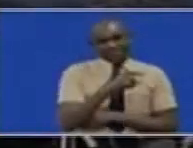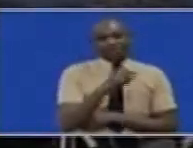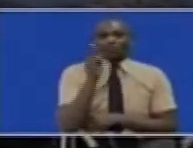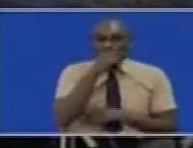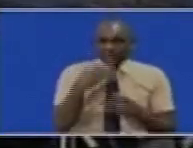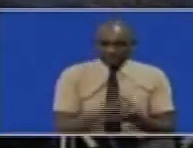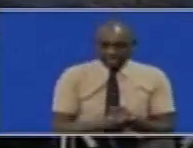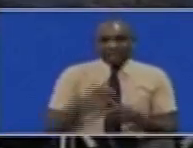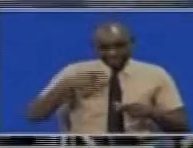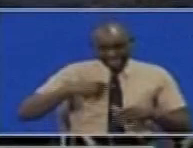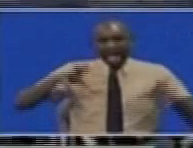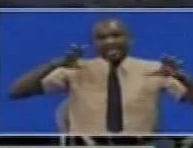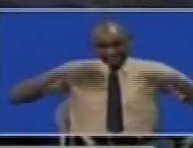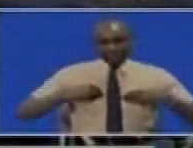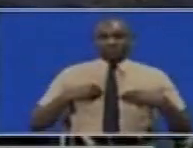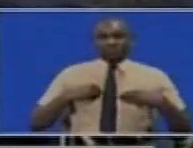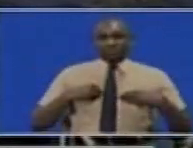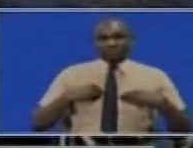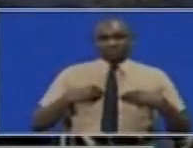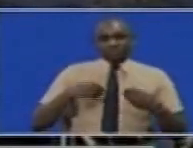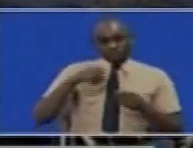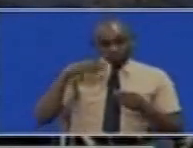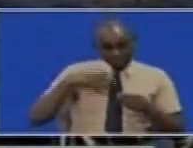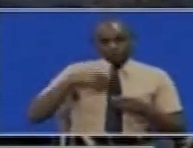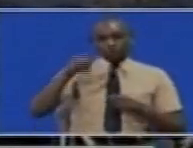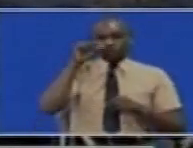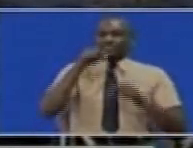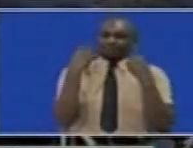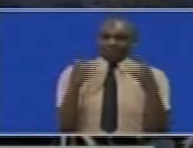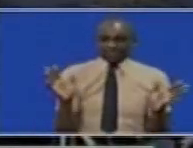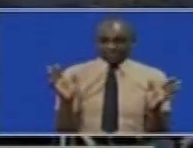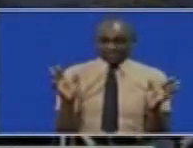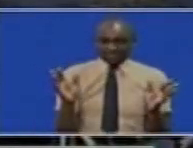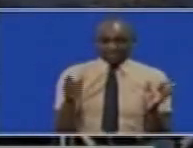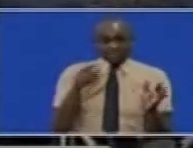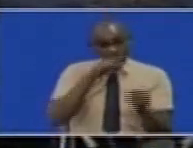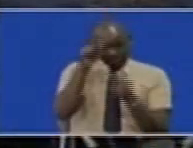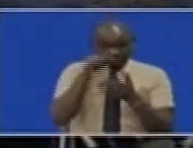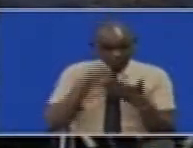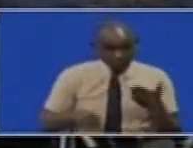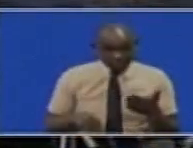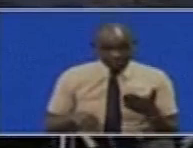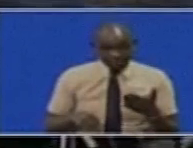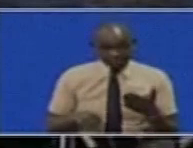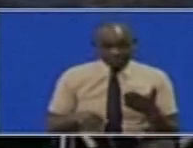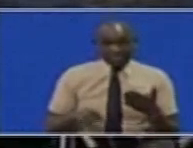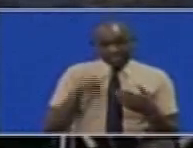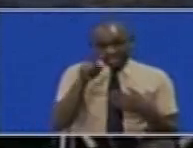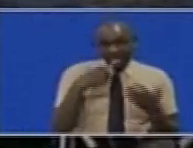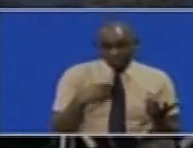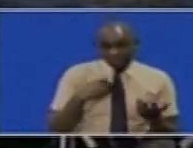I accept the choice of the people, and in particular, now